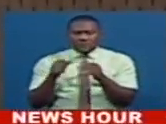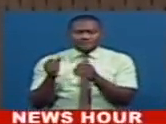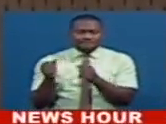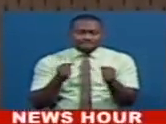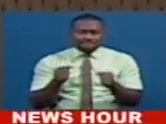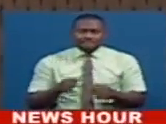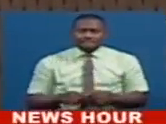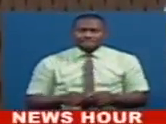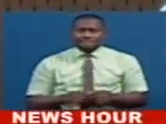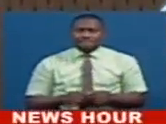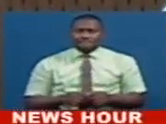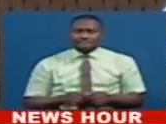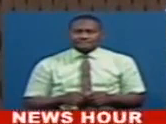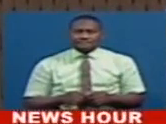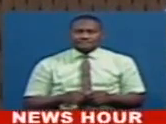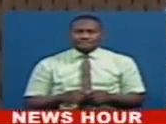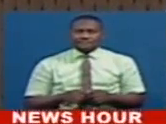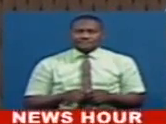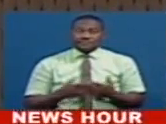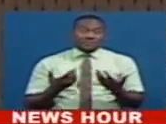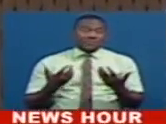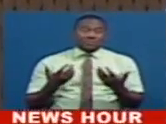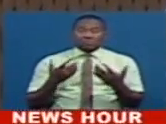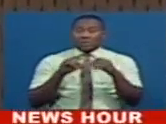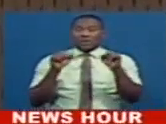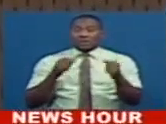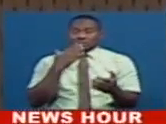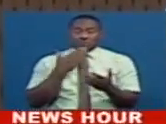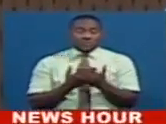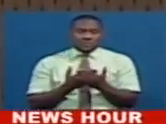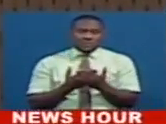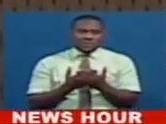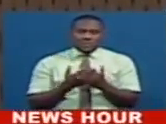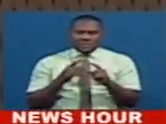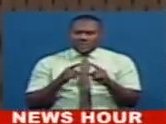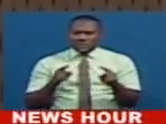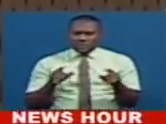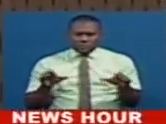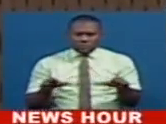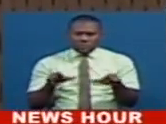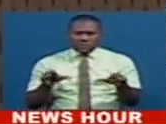Systems may be good in the books. The operation may be different.